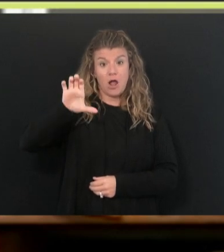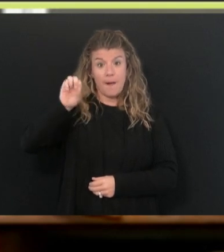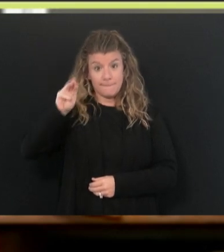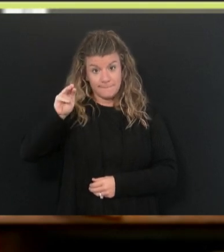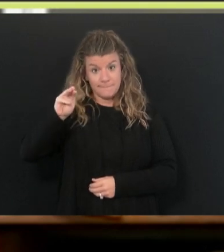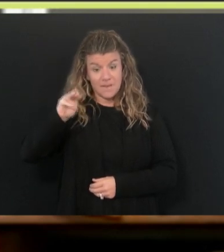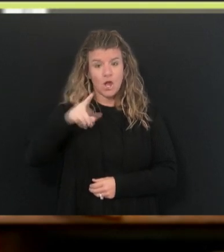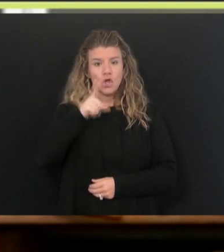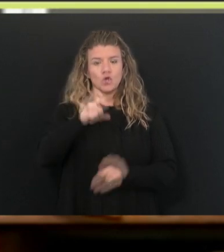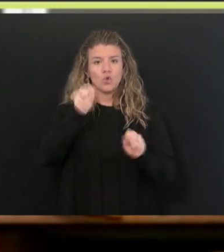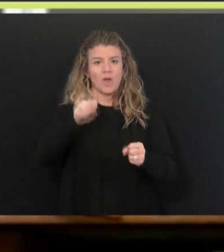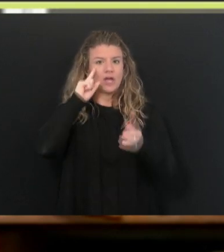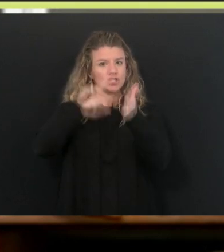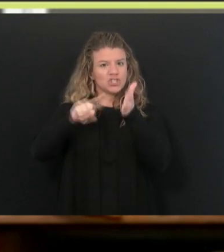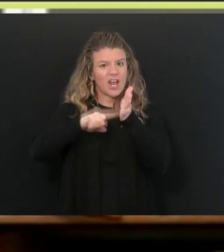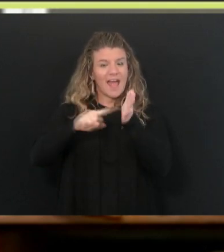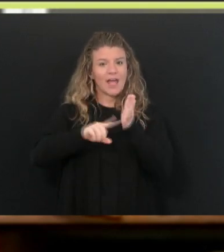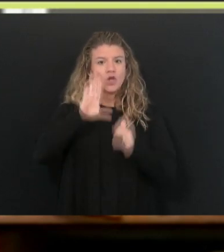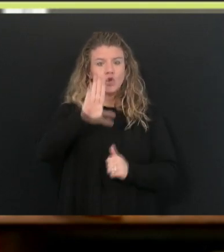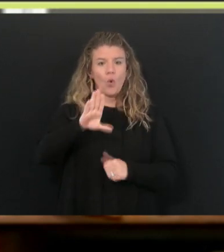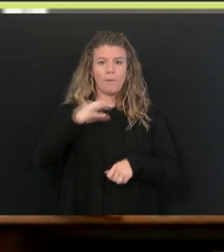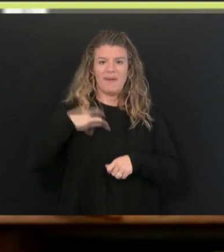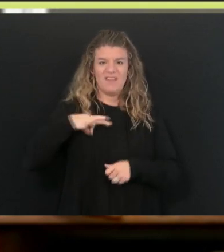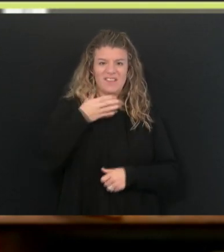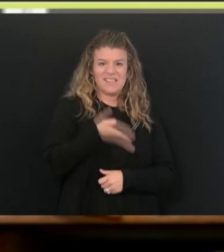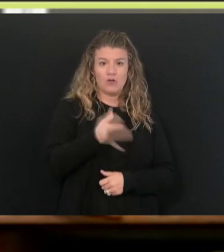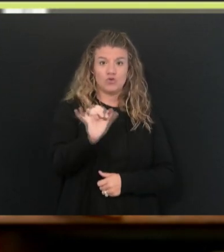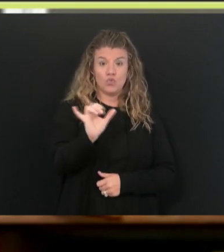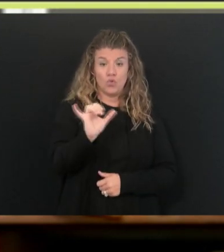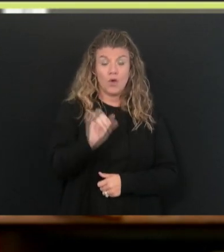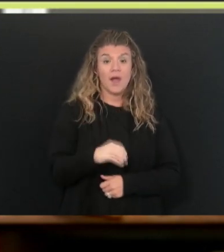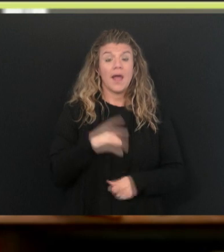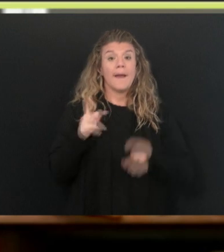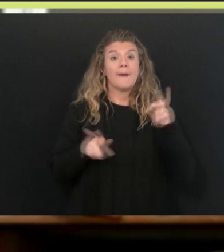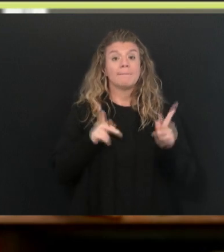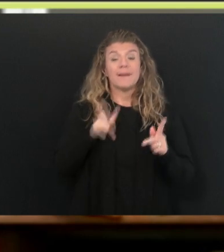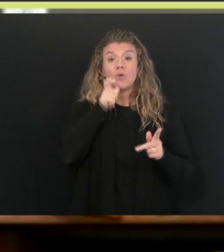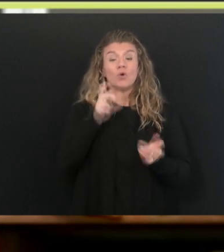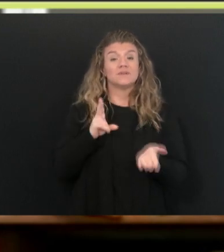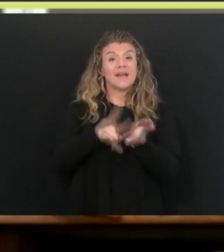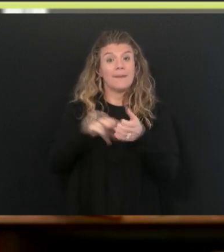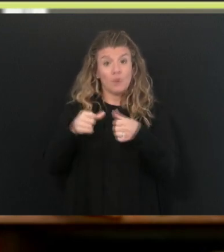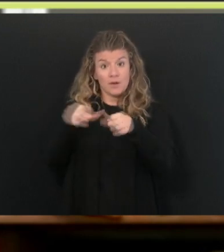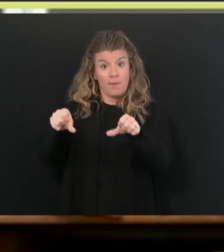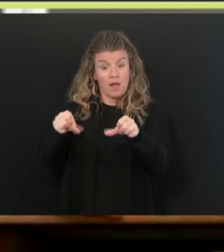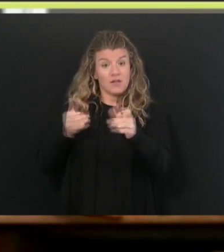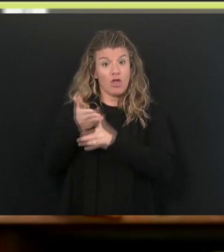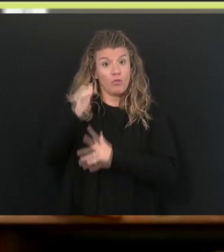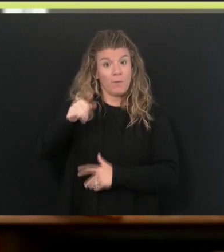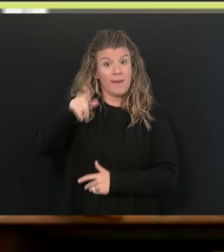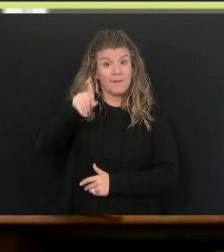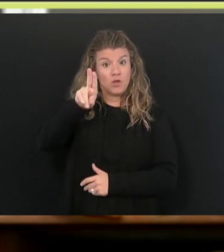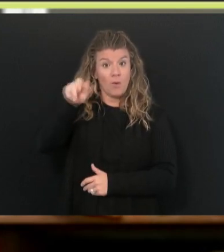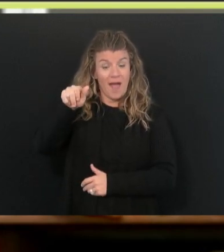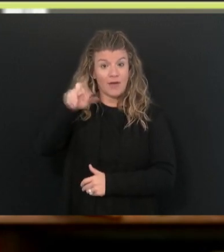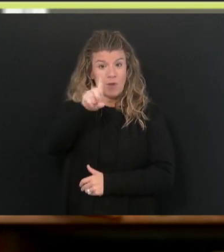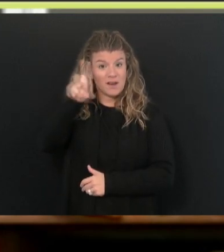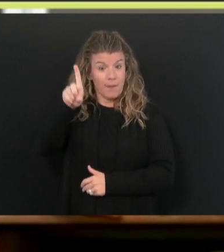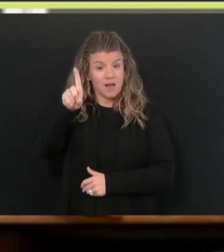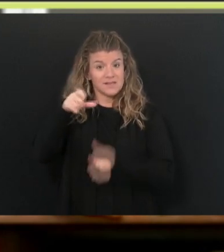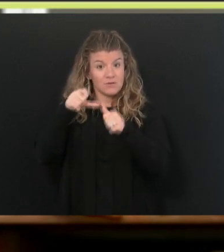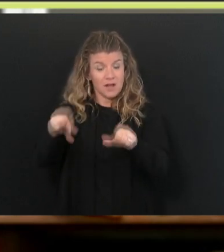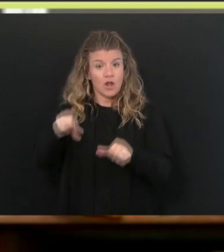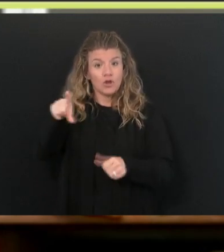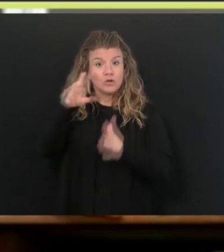key2benefits.com, and you can check the status of your benefits there. Individuals that signed up for direct deposit through the PUA system and were scheduled to be